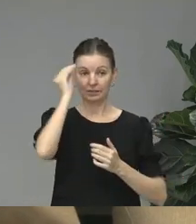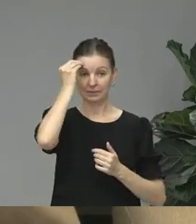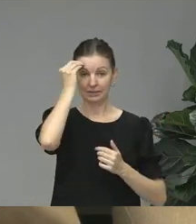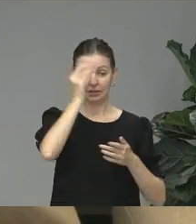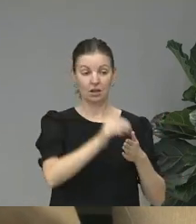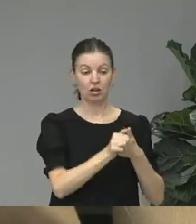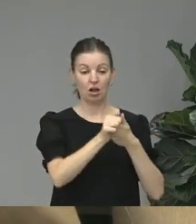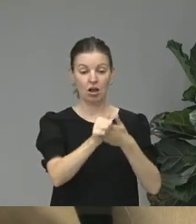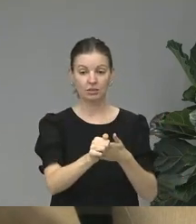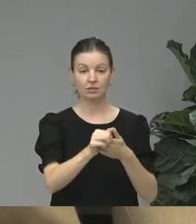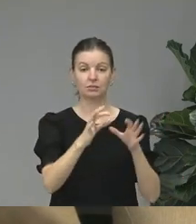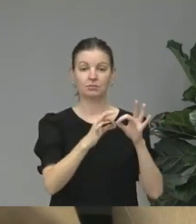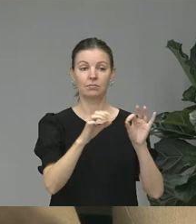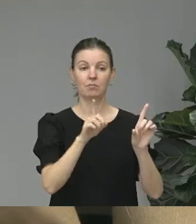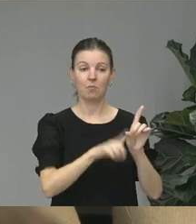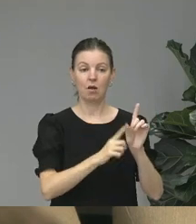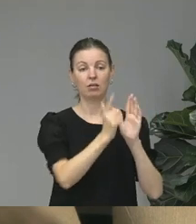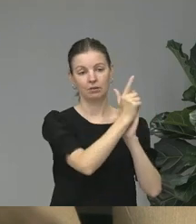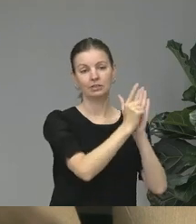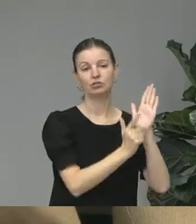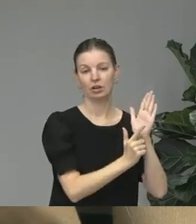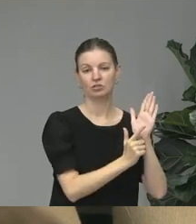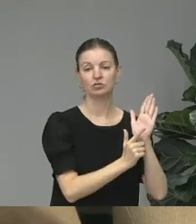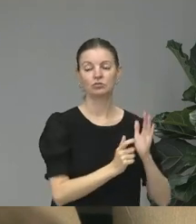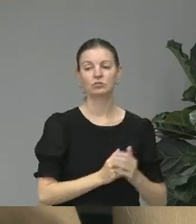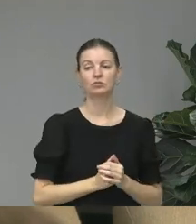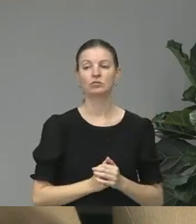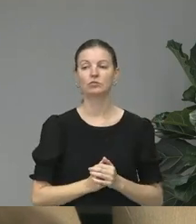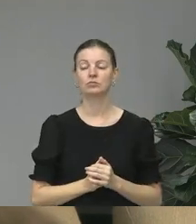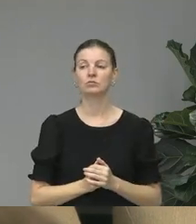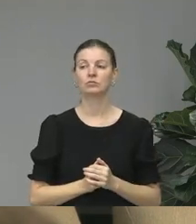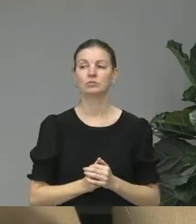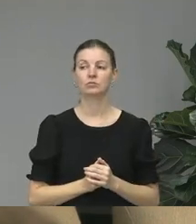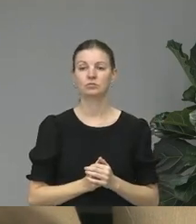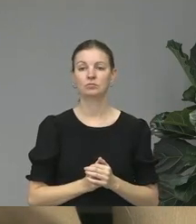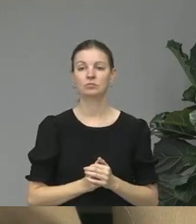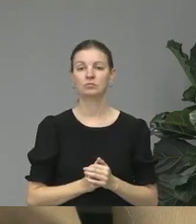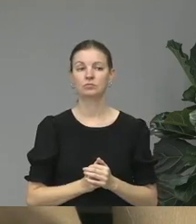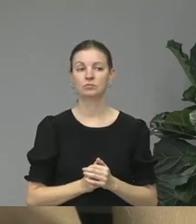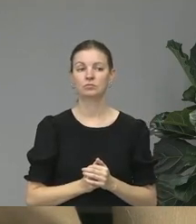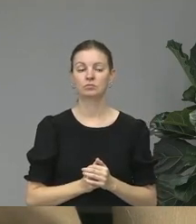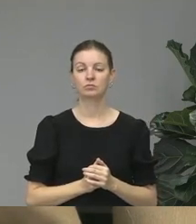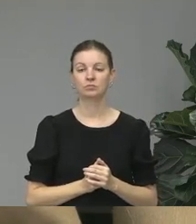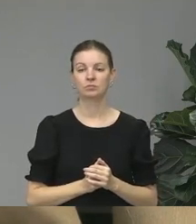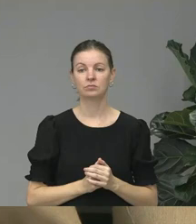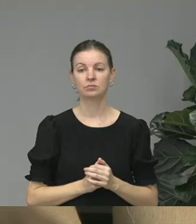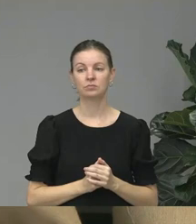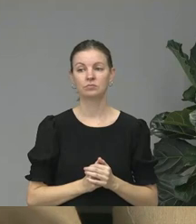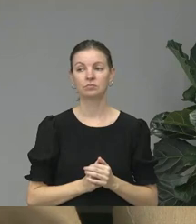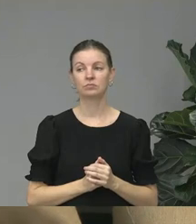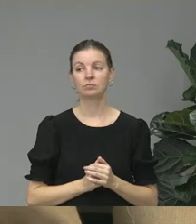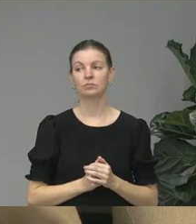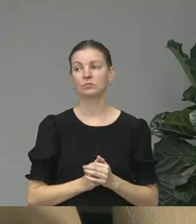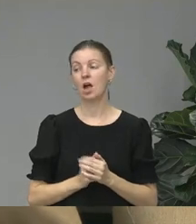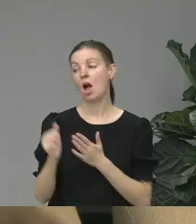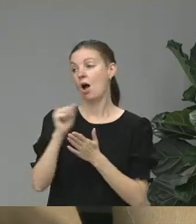guided by the legislation. Which I think is another aspect, and I'm sorry, Mohammed, I